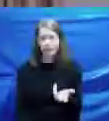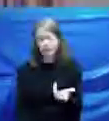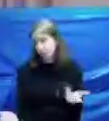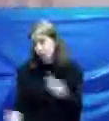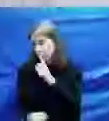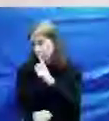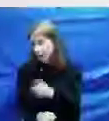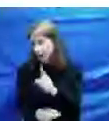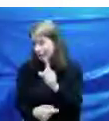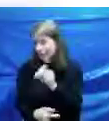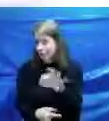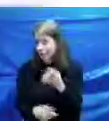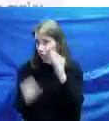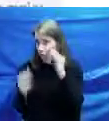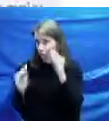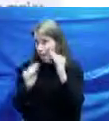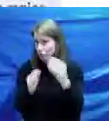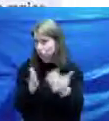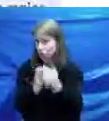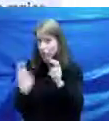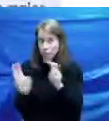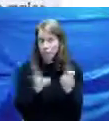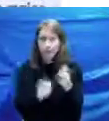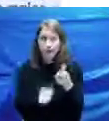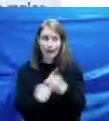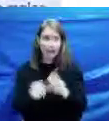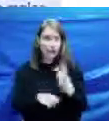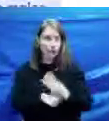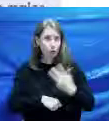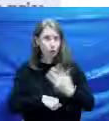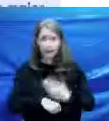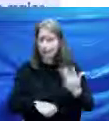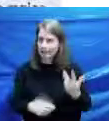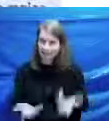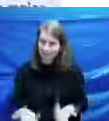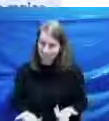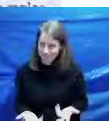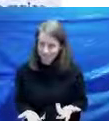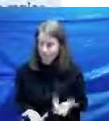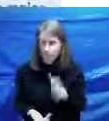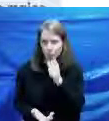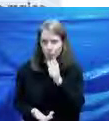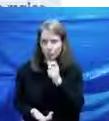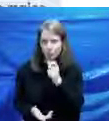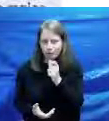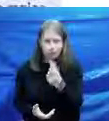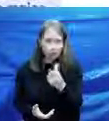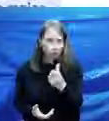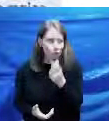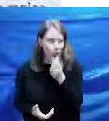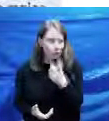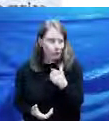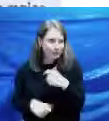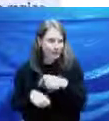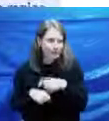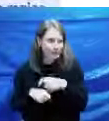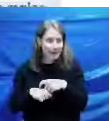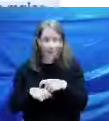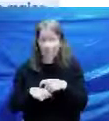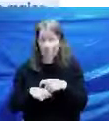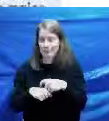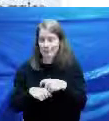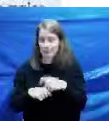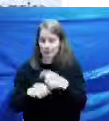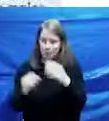sense making. So in these standards, we are thinking across grades. How does what we learned in second grade actually build in third